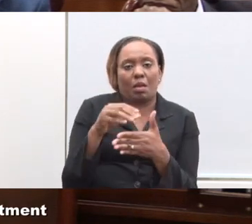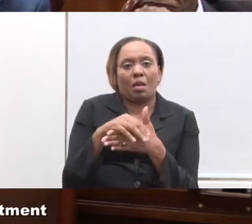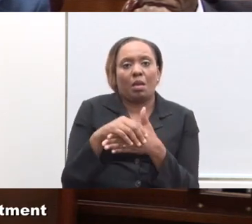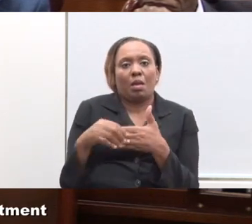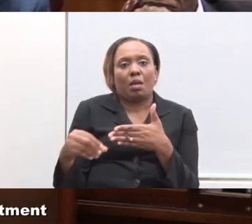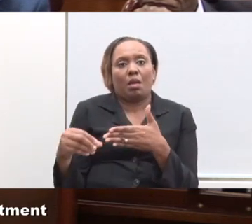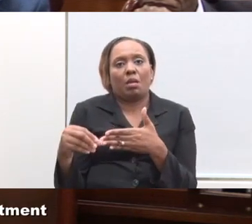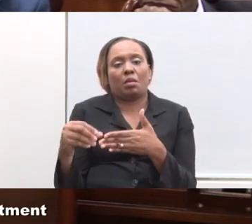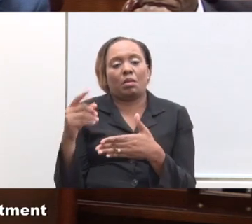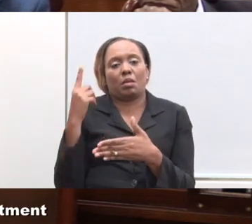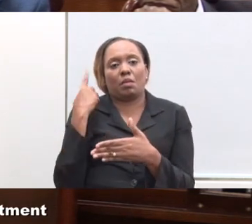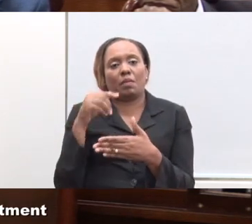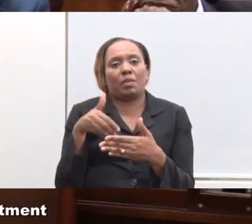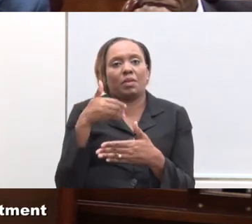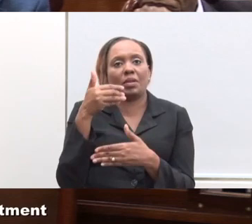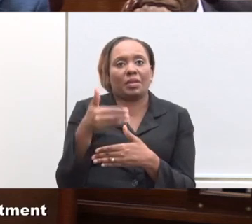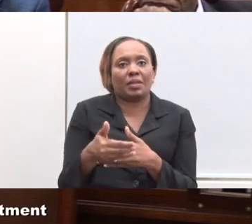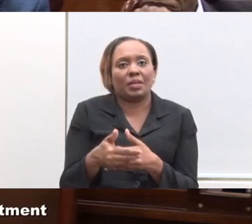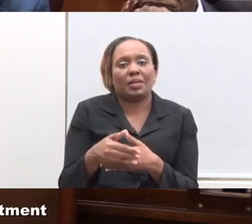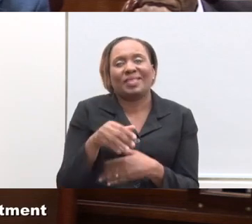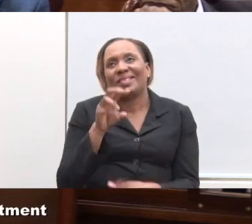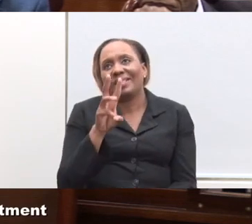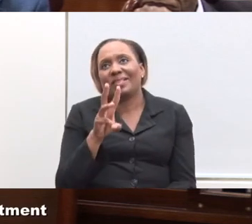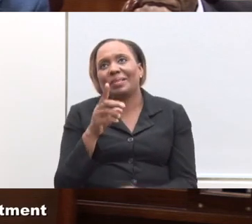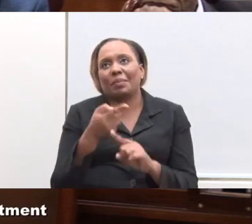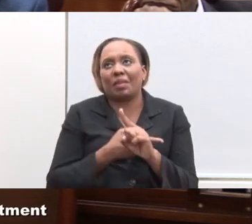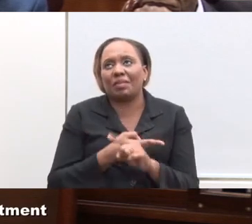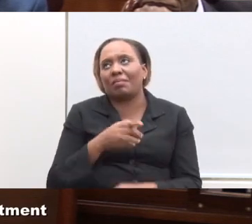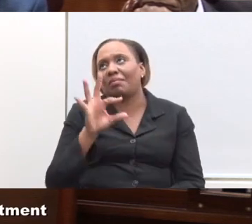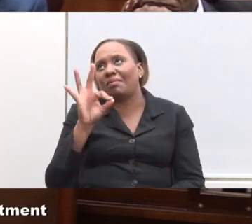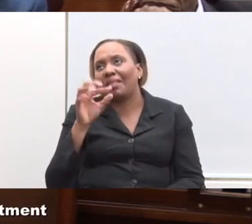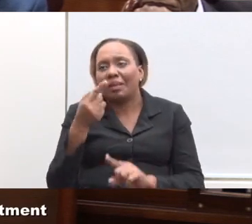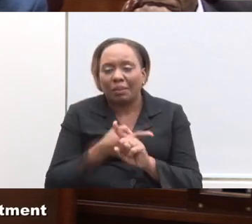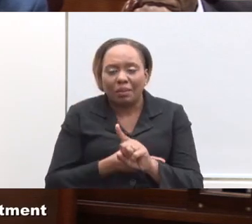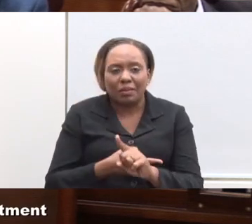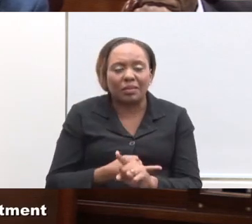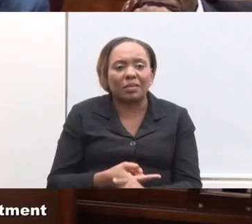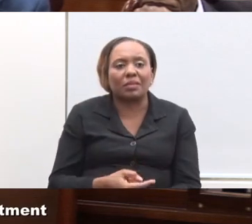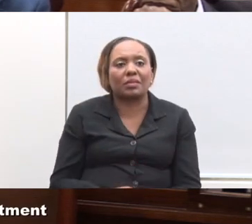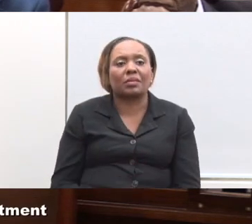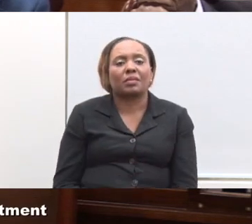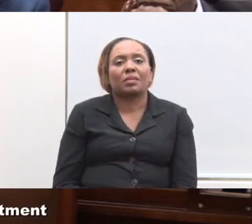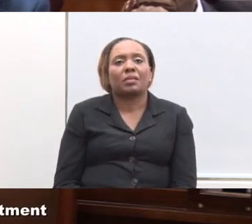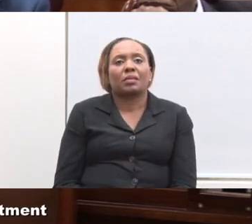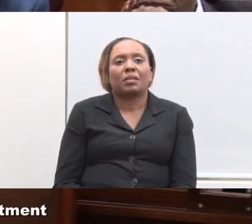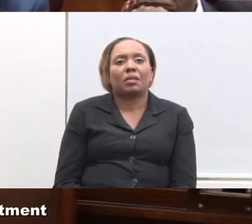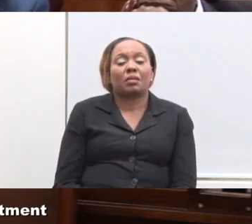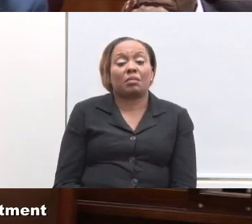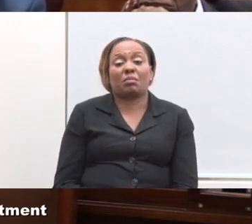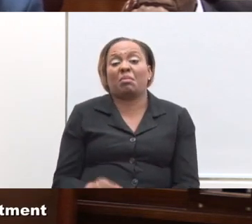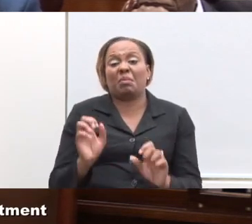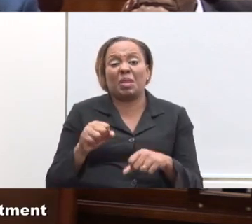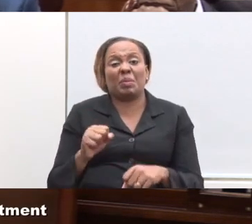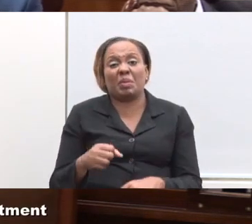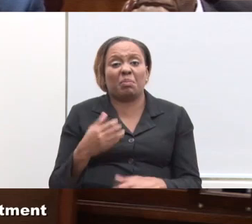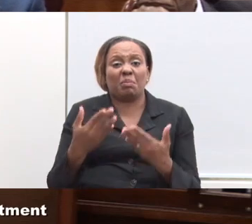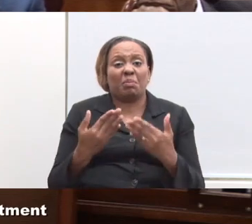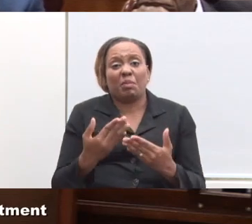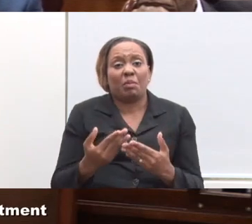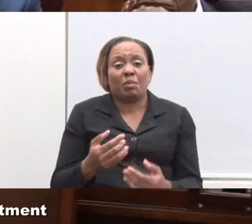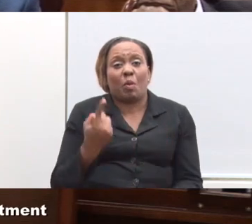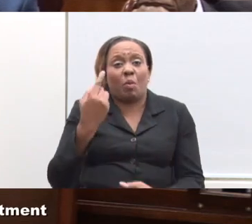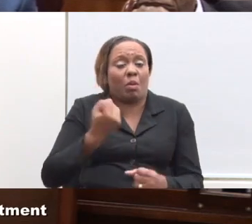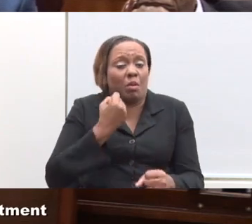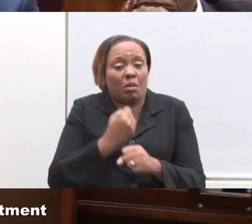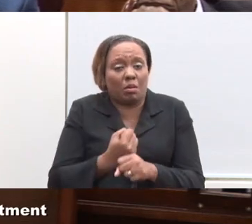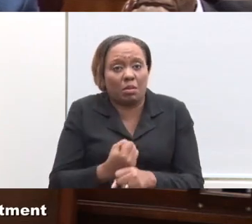the course of the next 6 to 9 months to be able, and longer because some of the capital projects will go longer than that, but